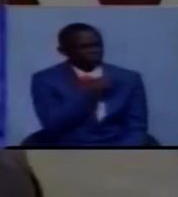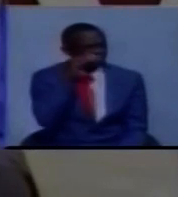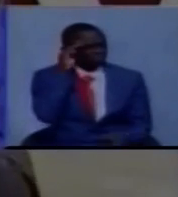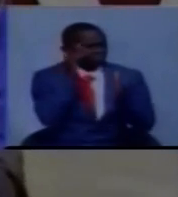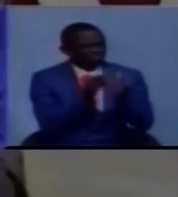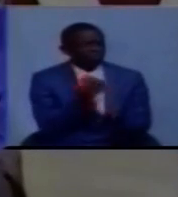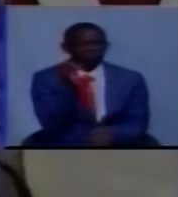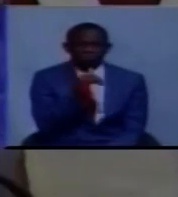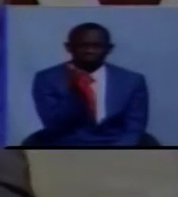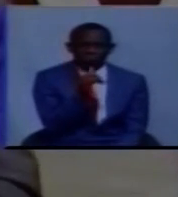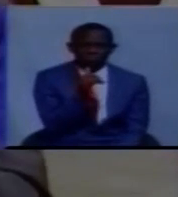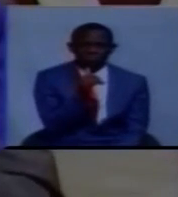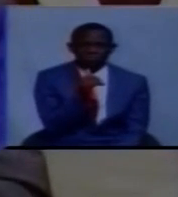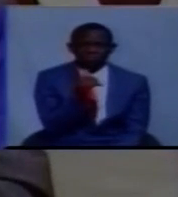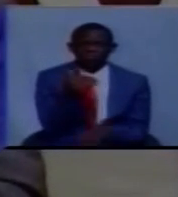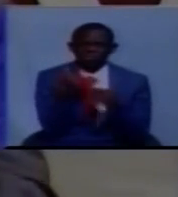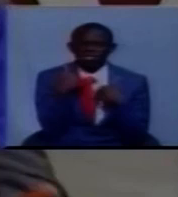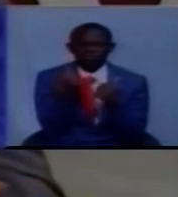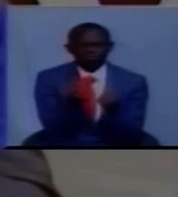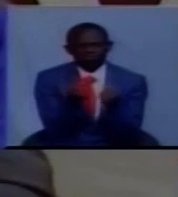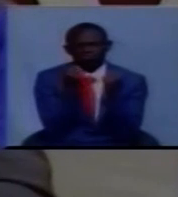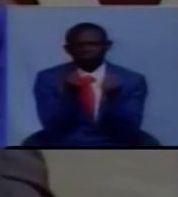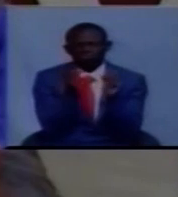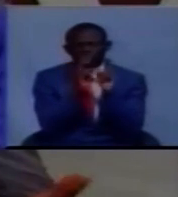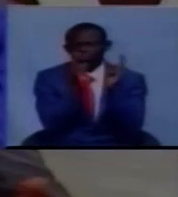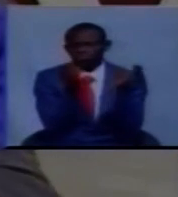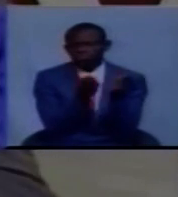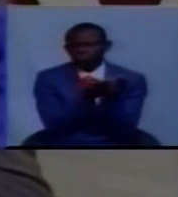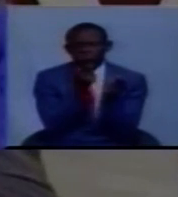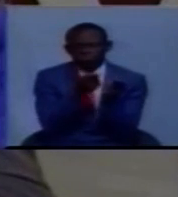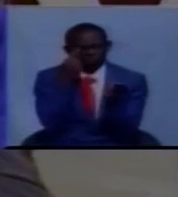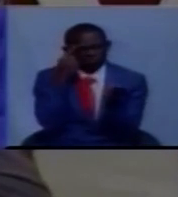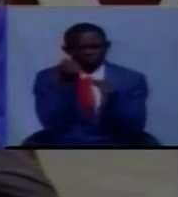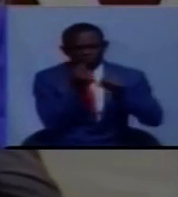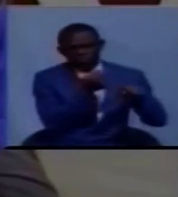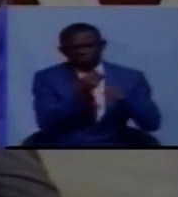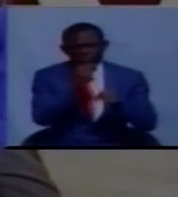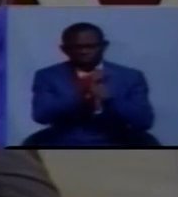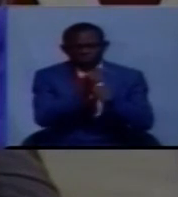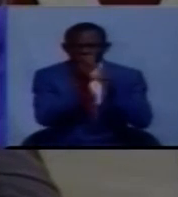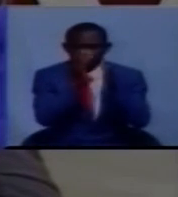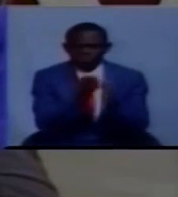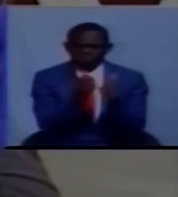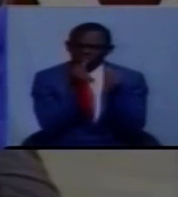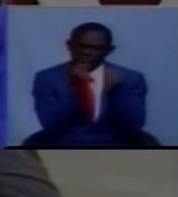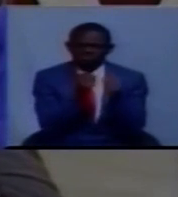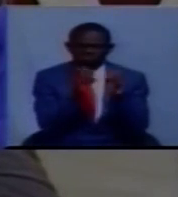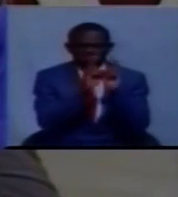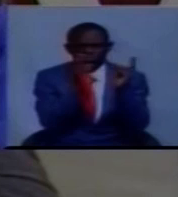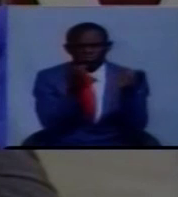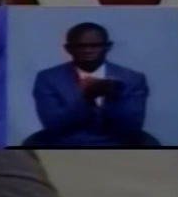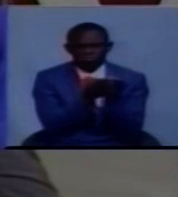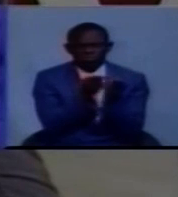strong unions here who are doing a very good job, and we are working with them to make sure that this scourge